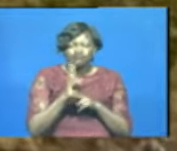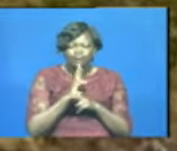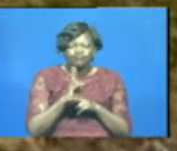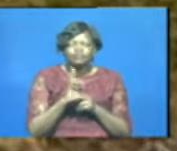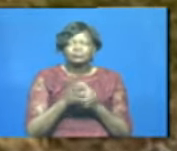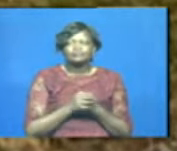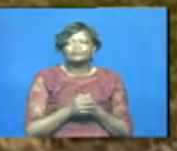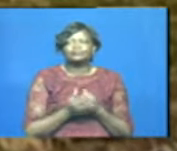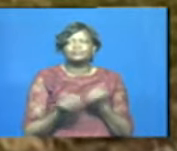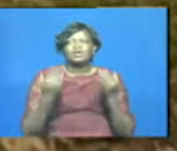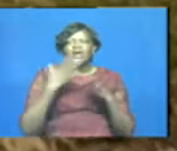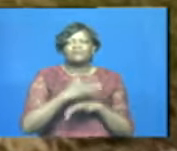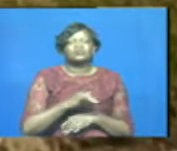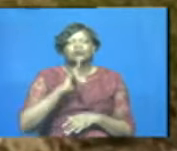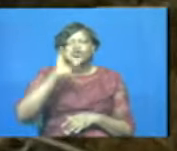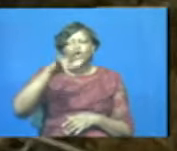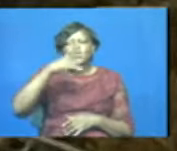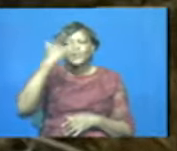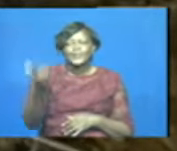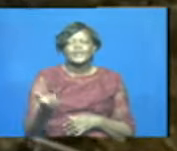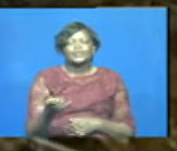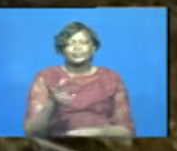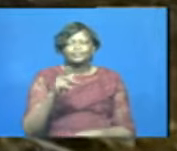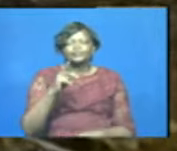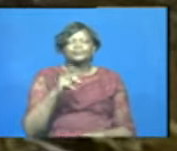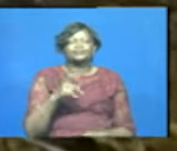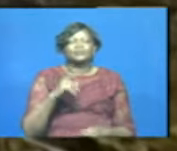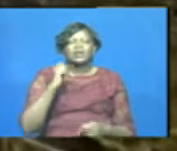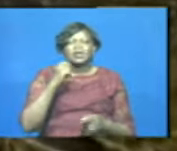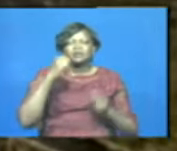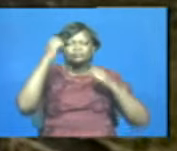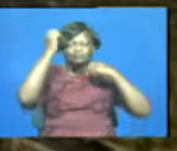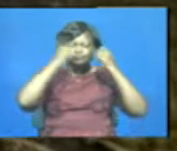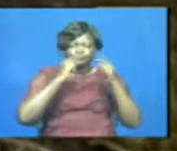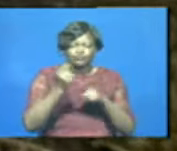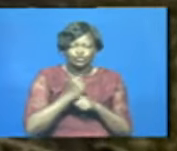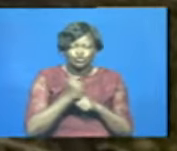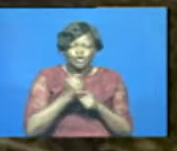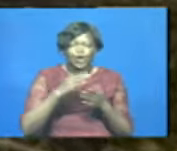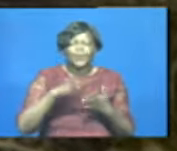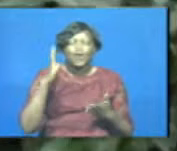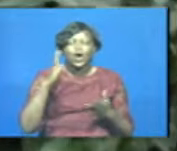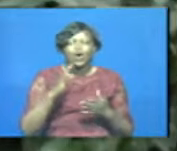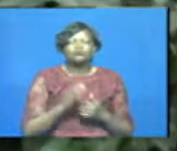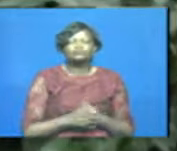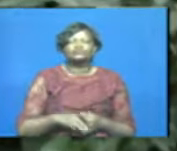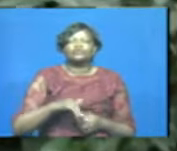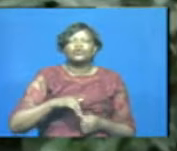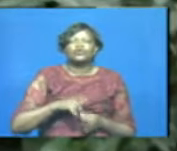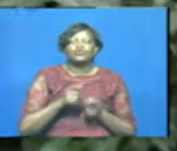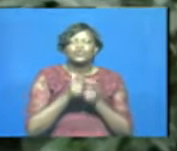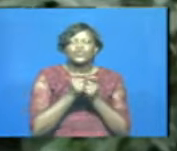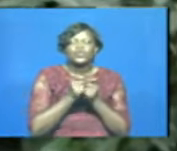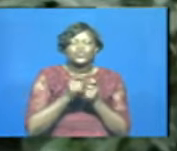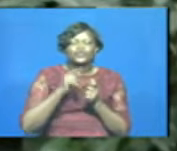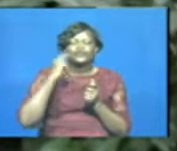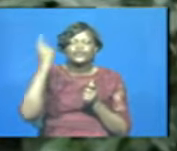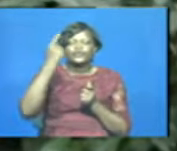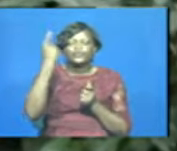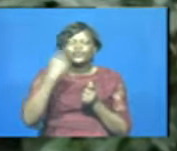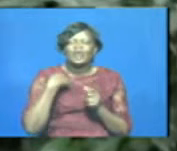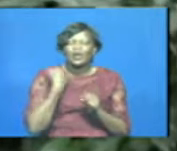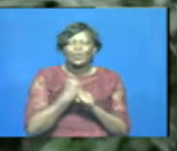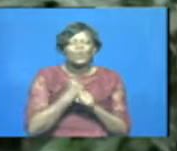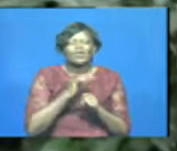the Kilimambogo crash, the Kenya Air Force had to quickly train more helicopter pilots. We had a lot of work to do in